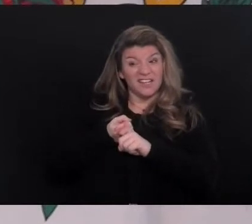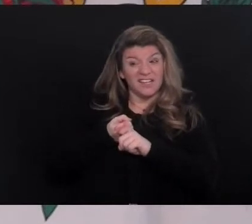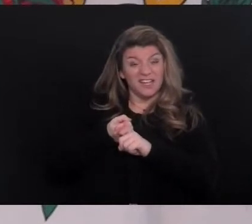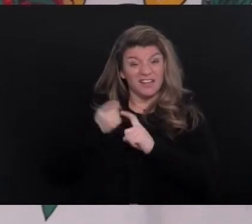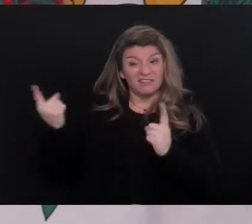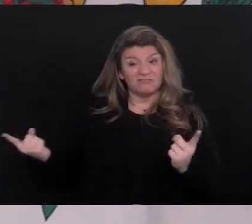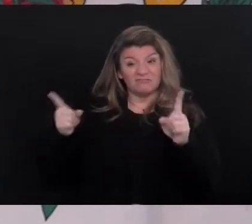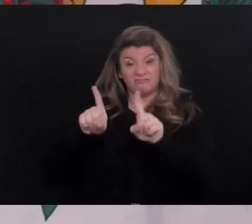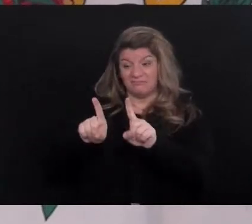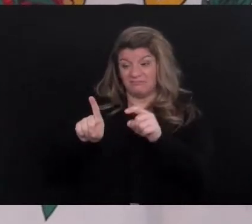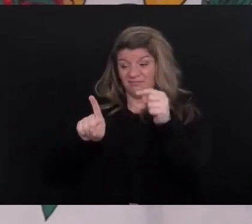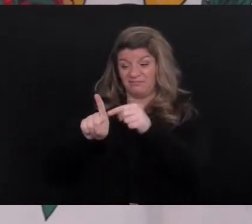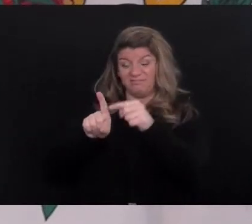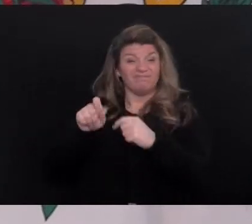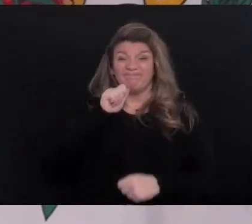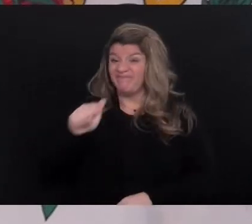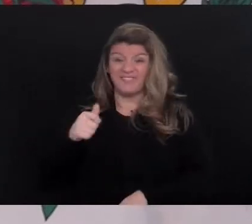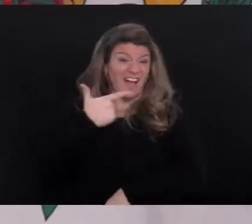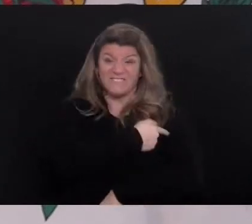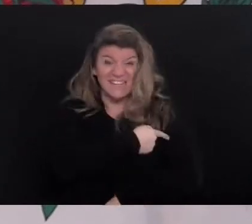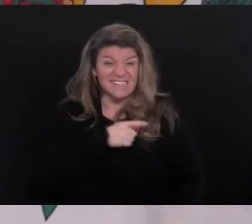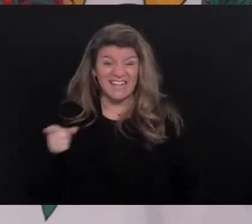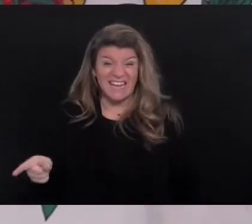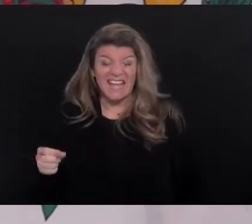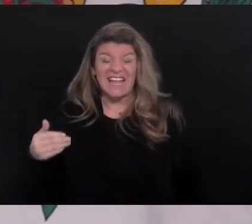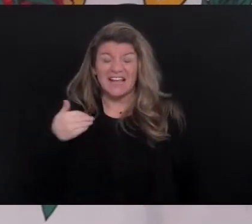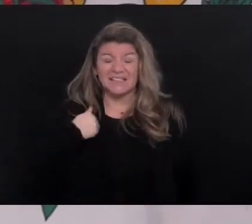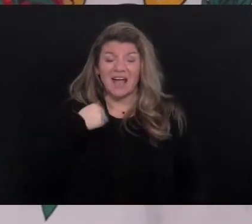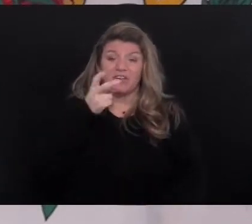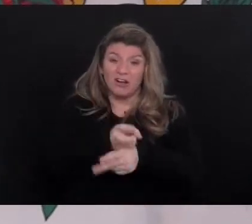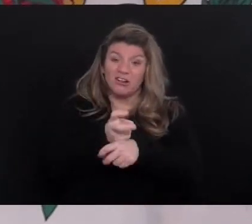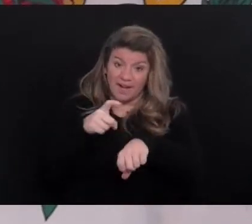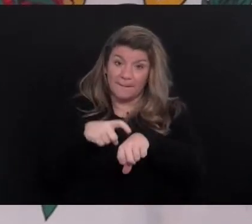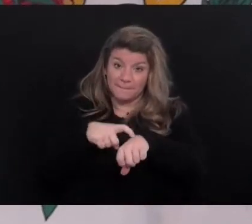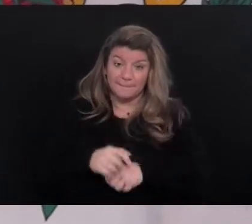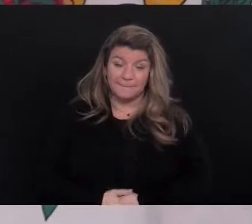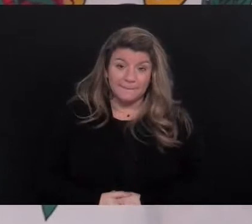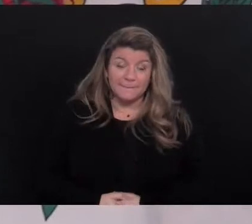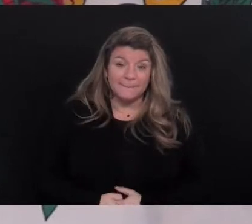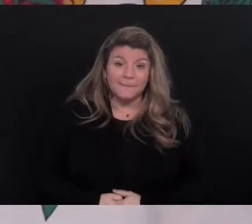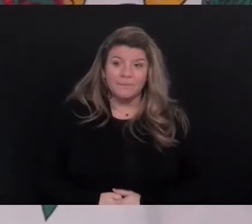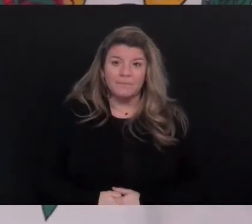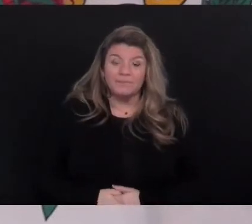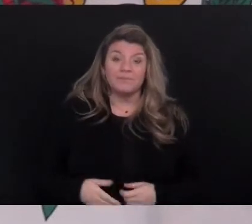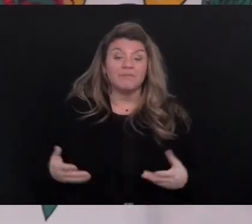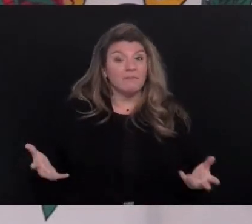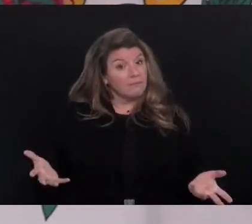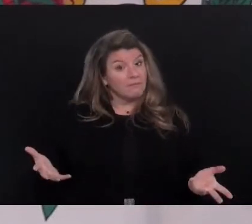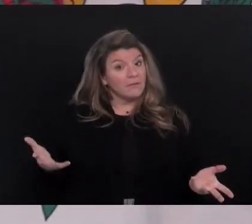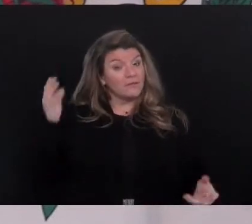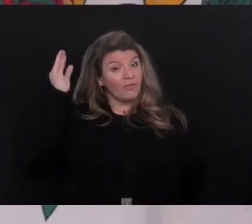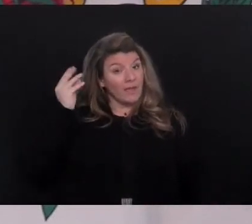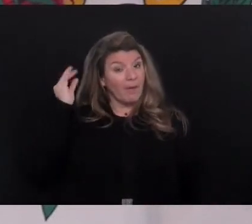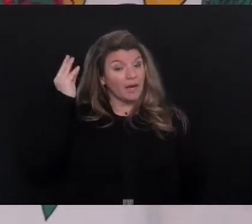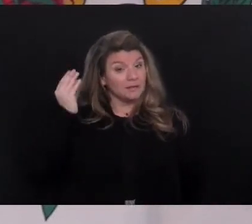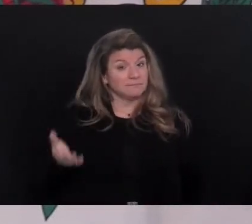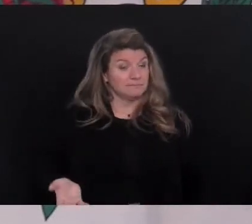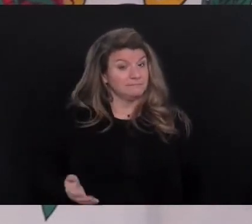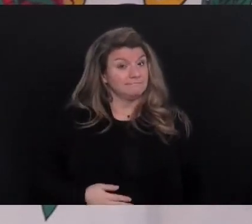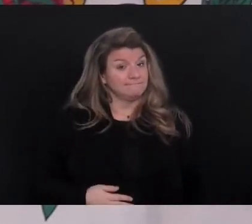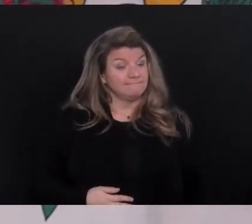he was with wasn't vaccinated, and he's having a heck of a hard time. Think about it. Just think about